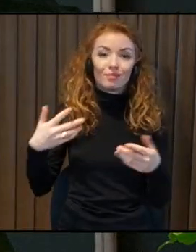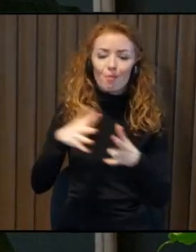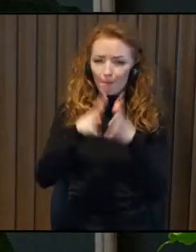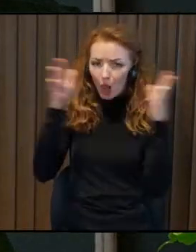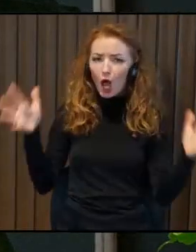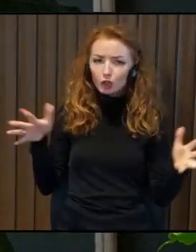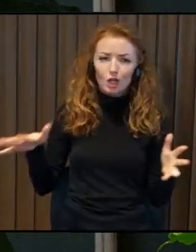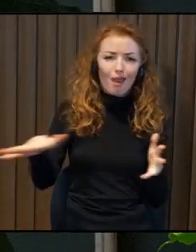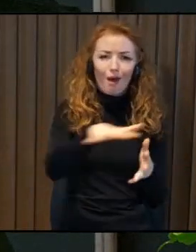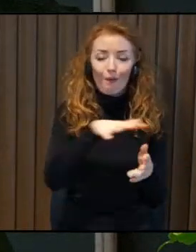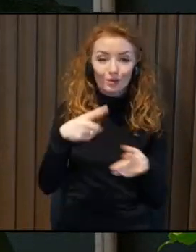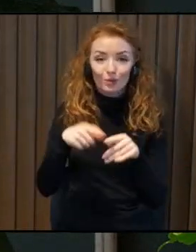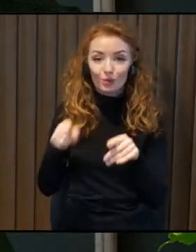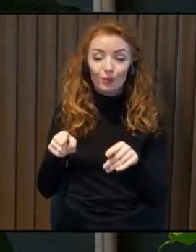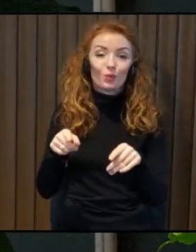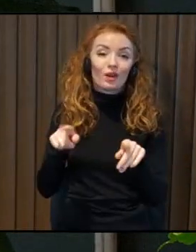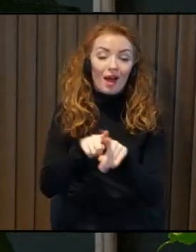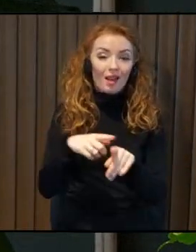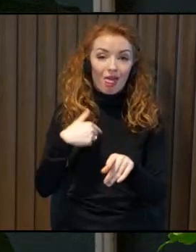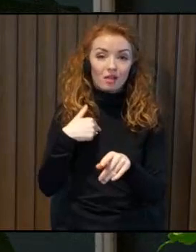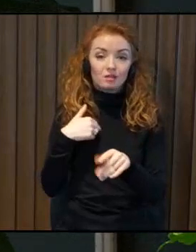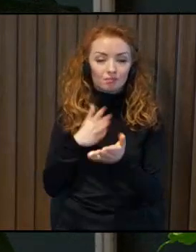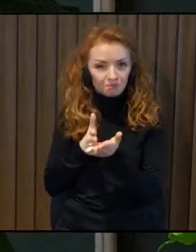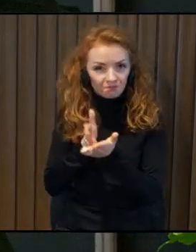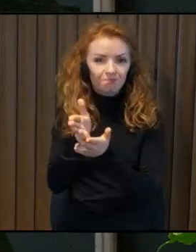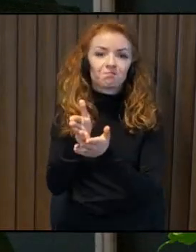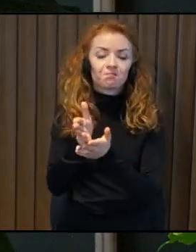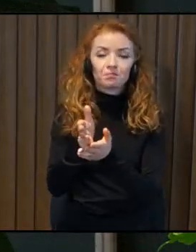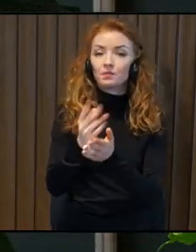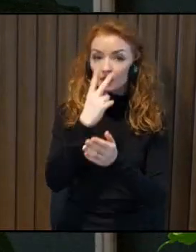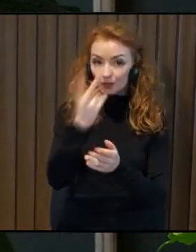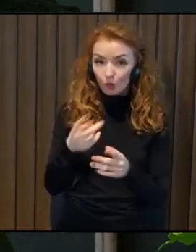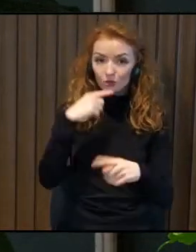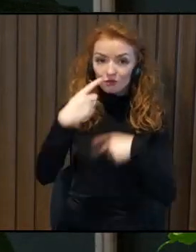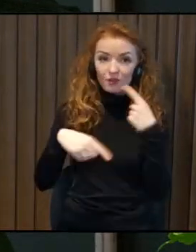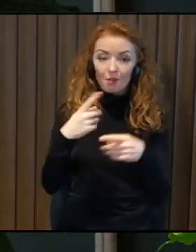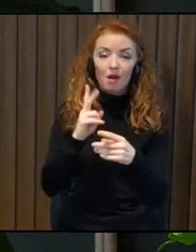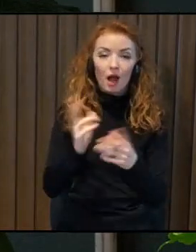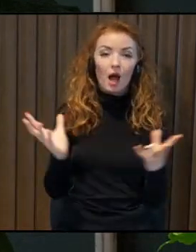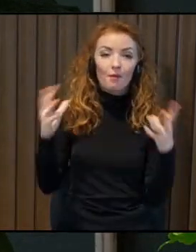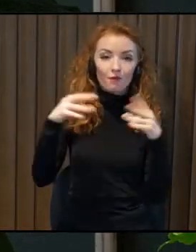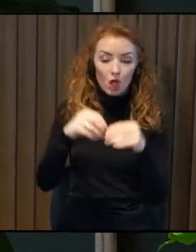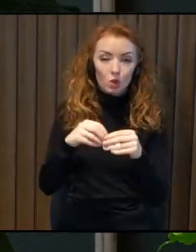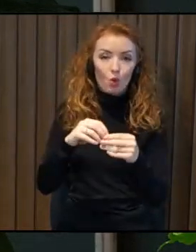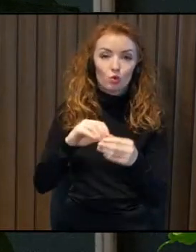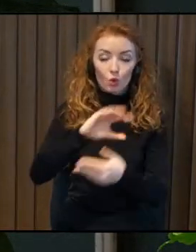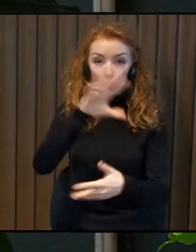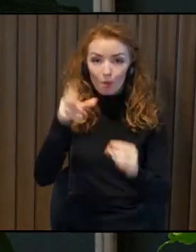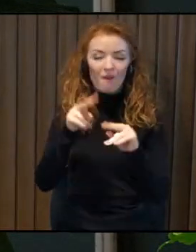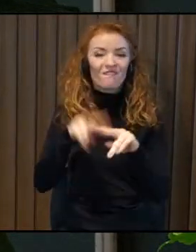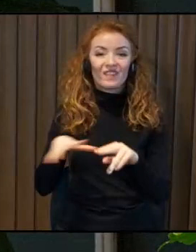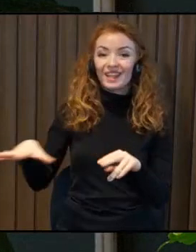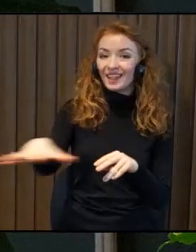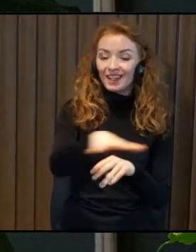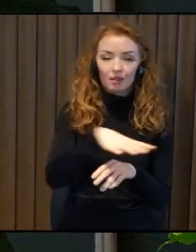we are thinking from a wide angle at the subjects, objects, and